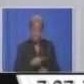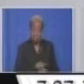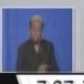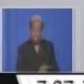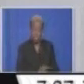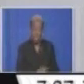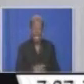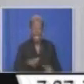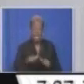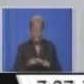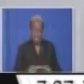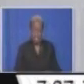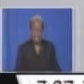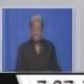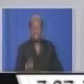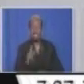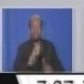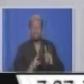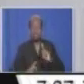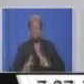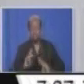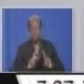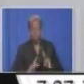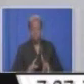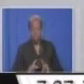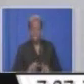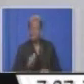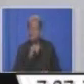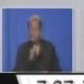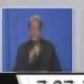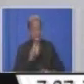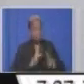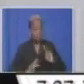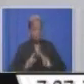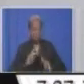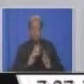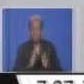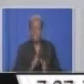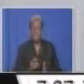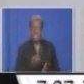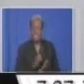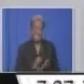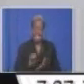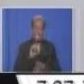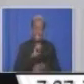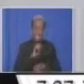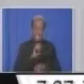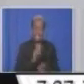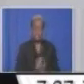perform the way that you should. It's not performance enhancing in that respect.